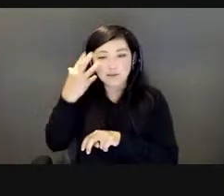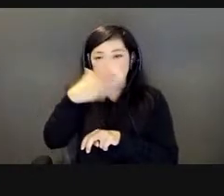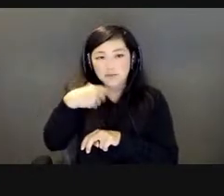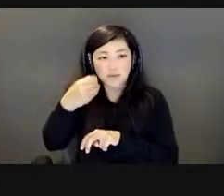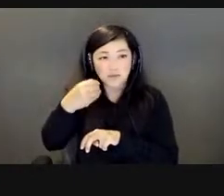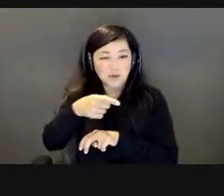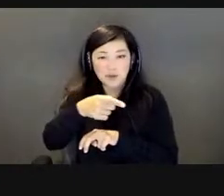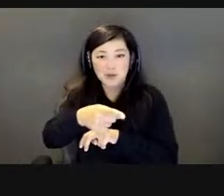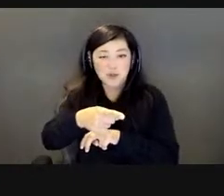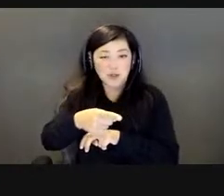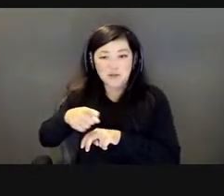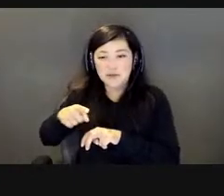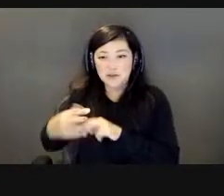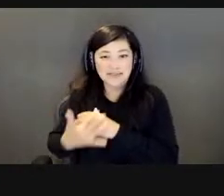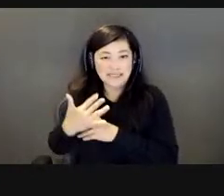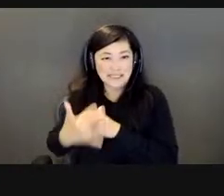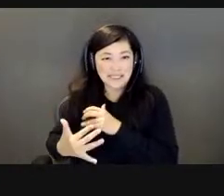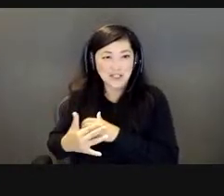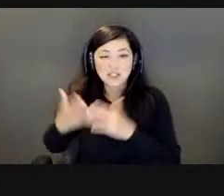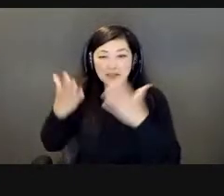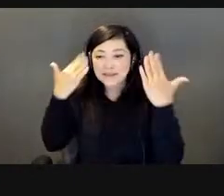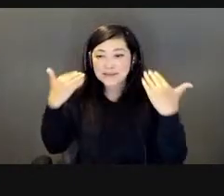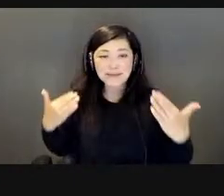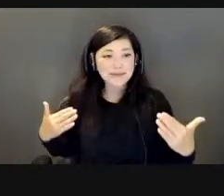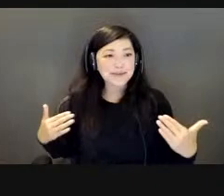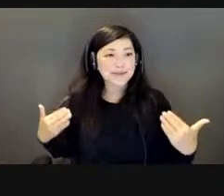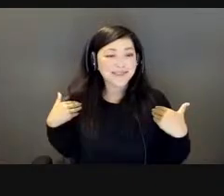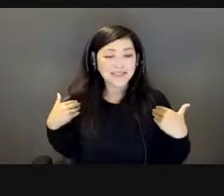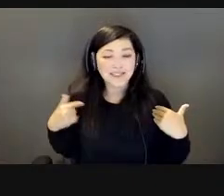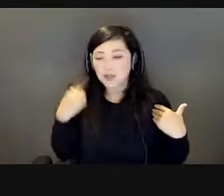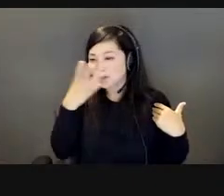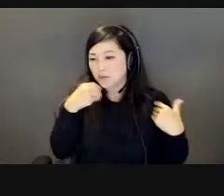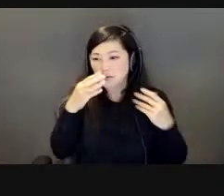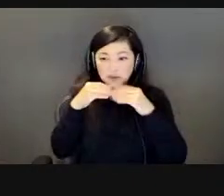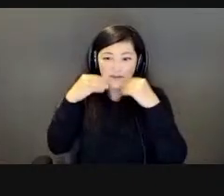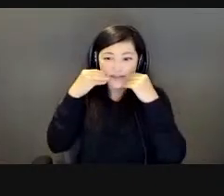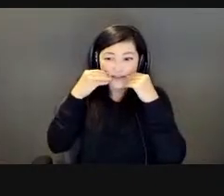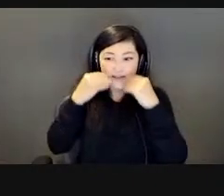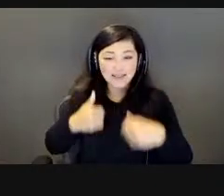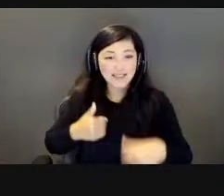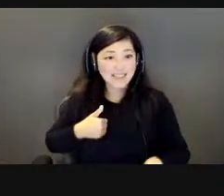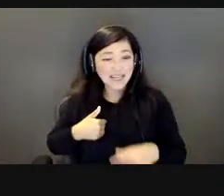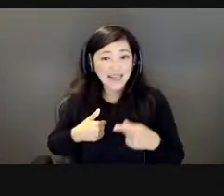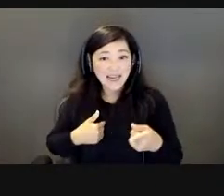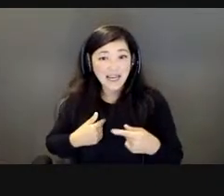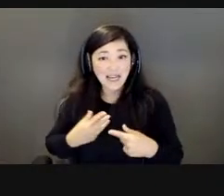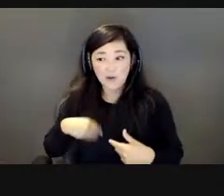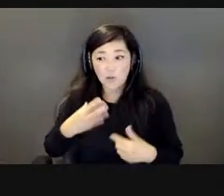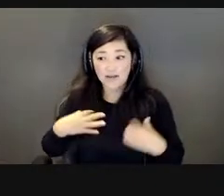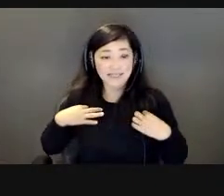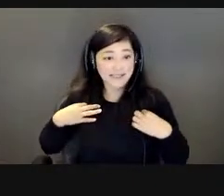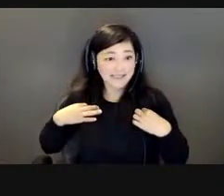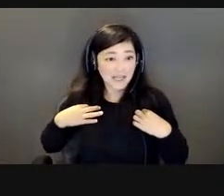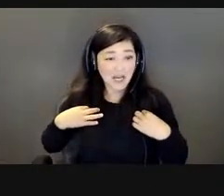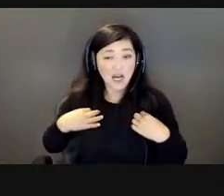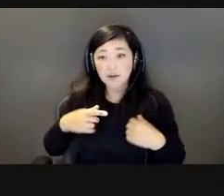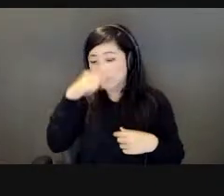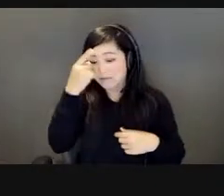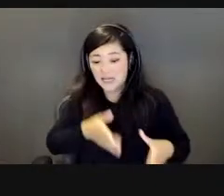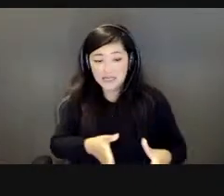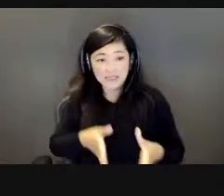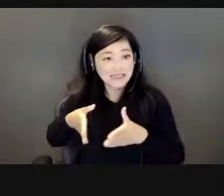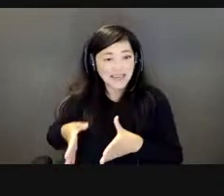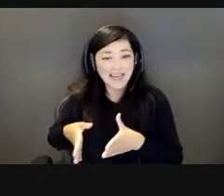Strait. Long dark hair, beautiful smile, white top and black capris, and dangling her feet